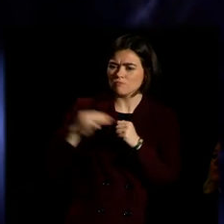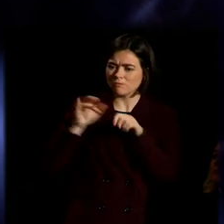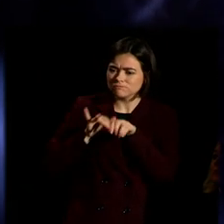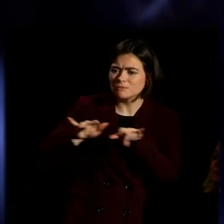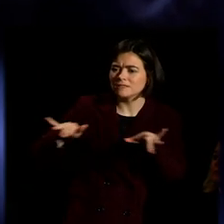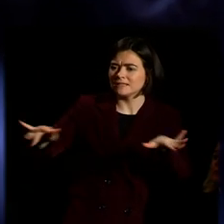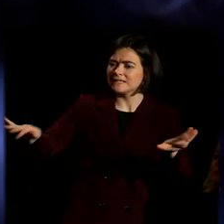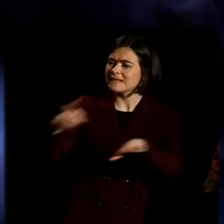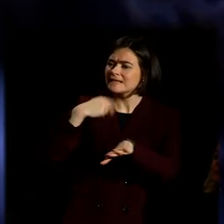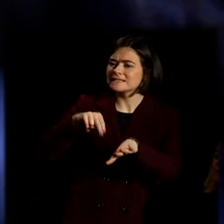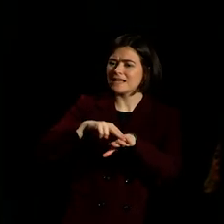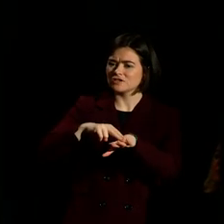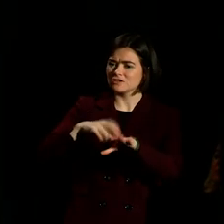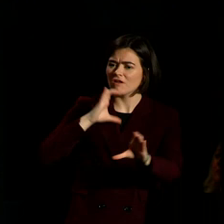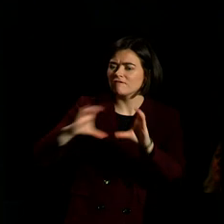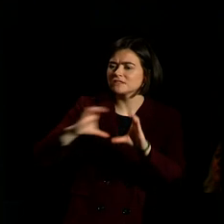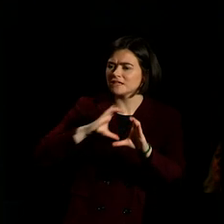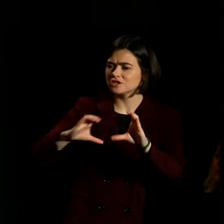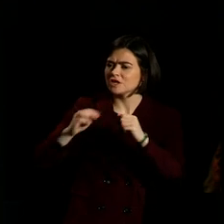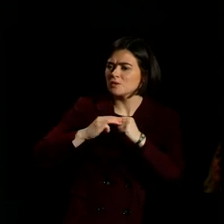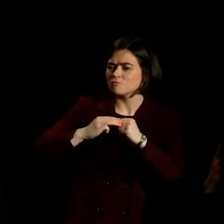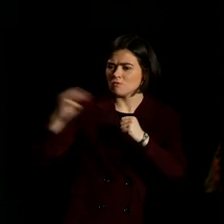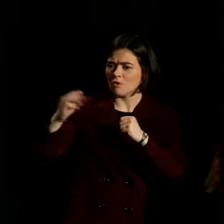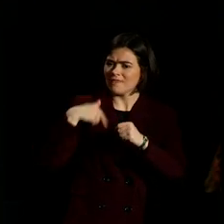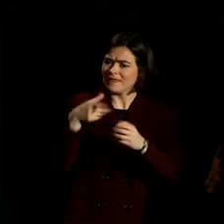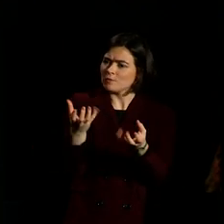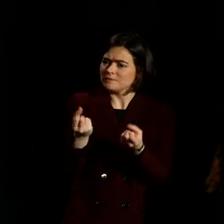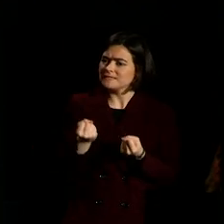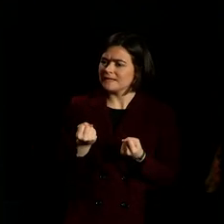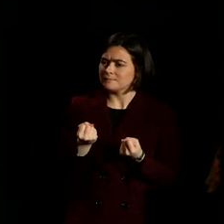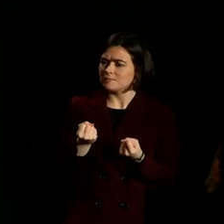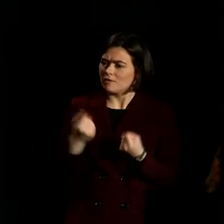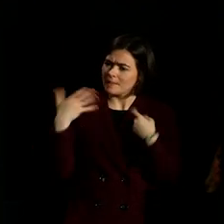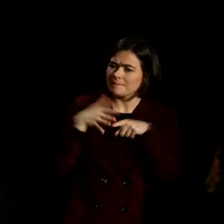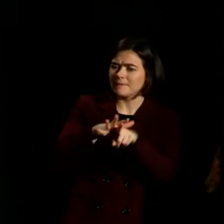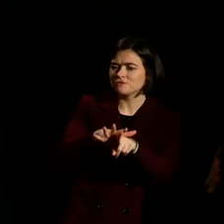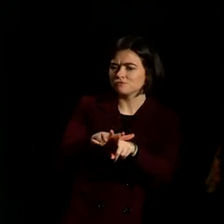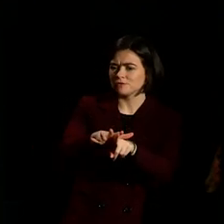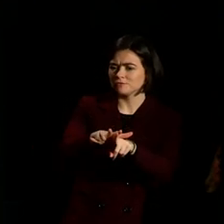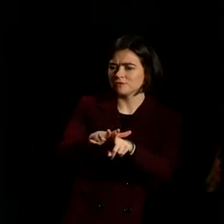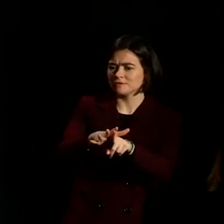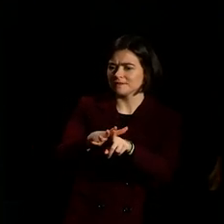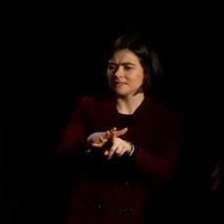into the national discourse, the more it becomes acceptable and mainstreamed.